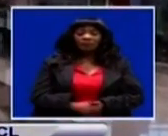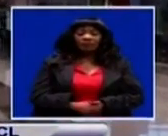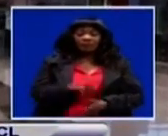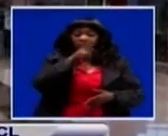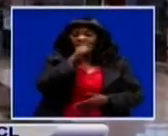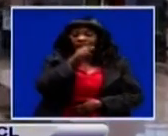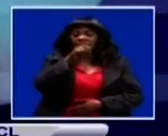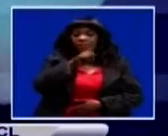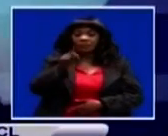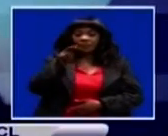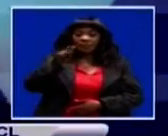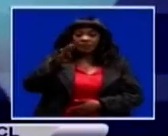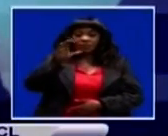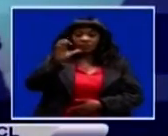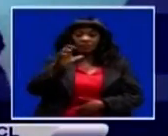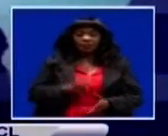Livingston.